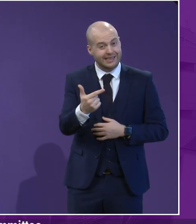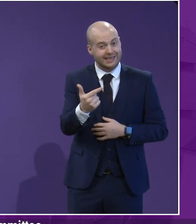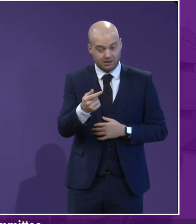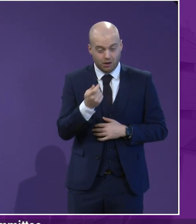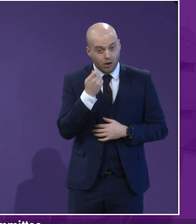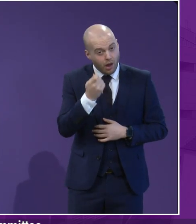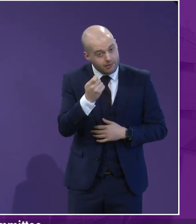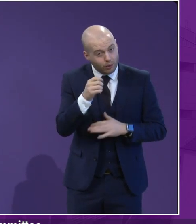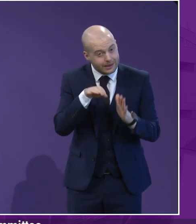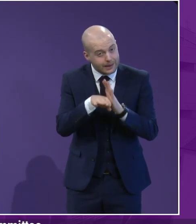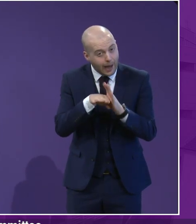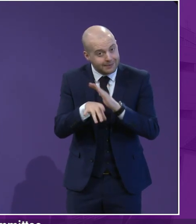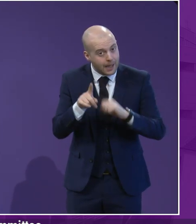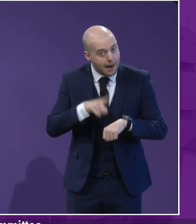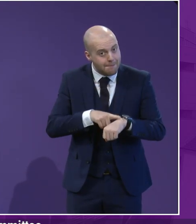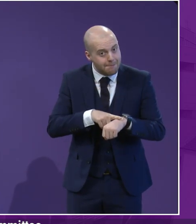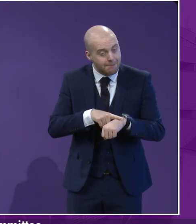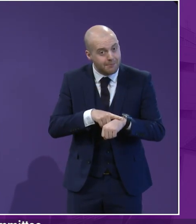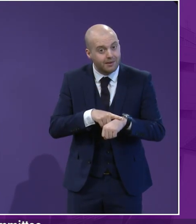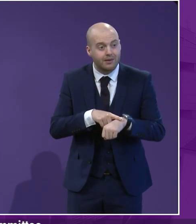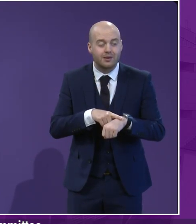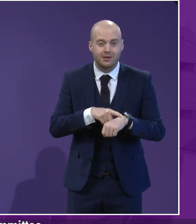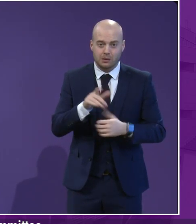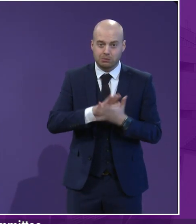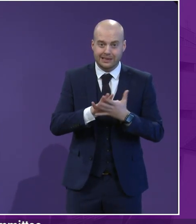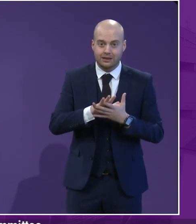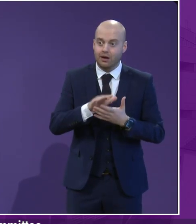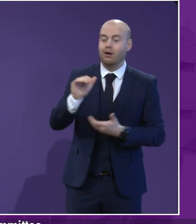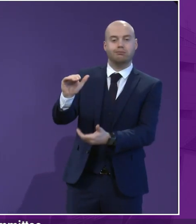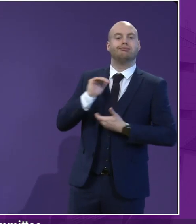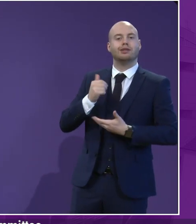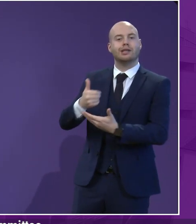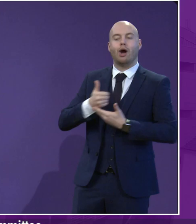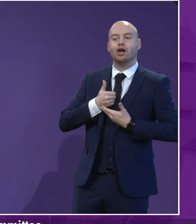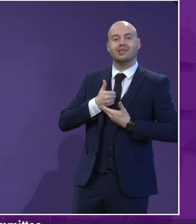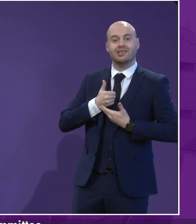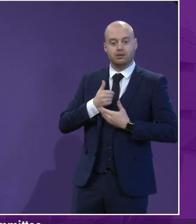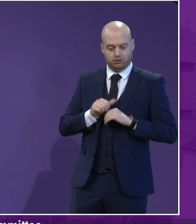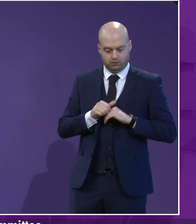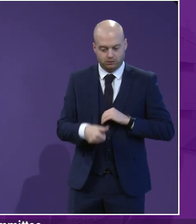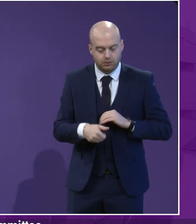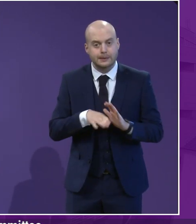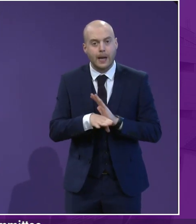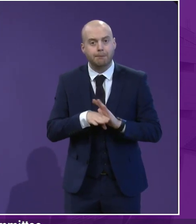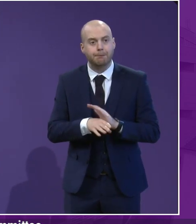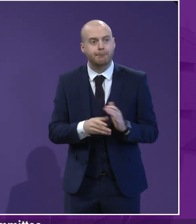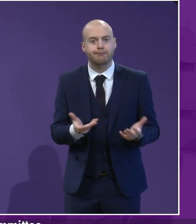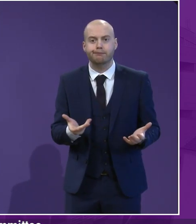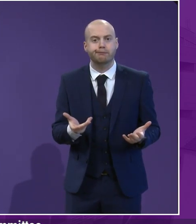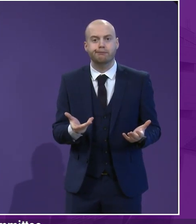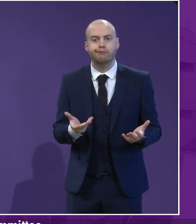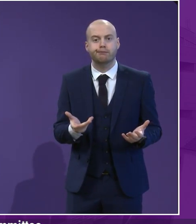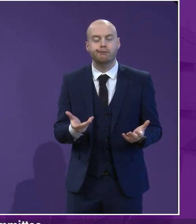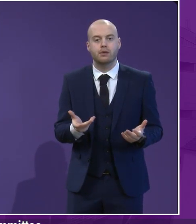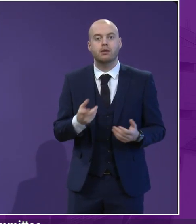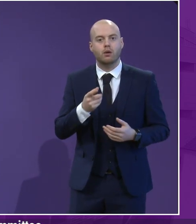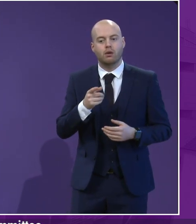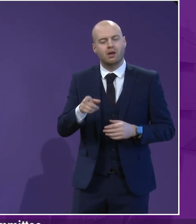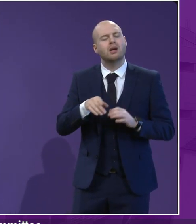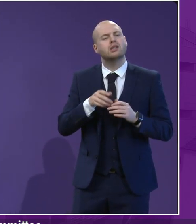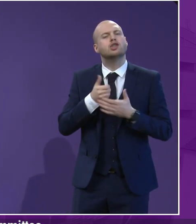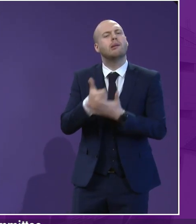support. And that's going to take probably till about next May, which is almost at exam time for the end of their first year, where